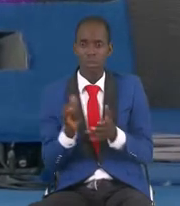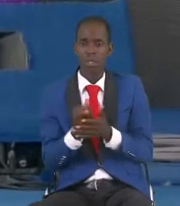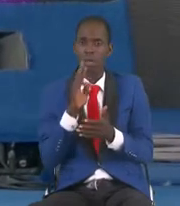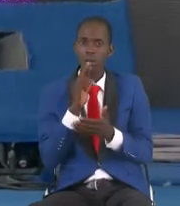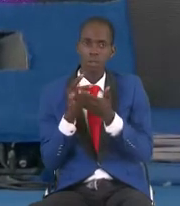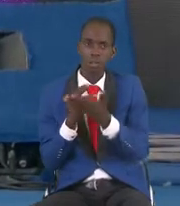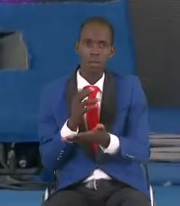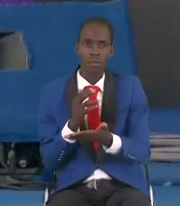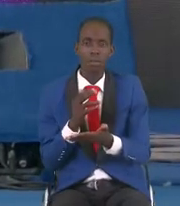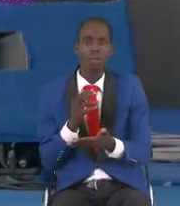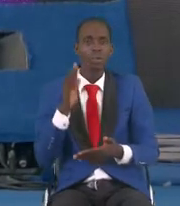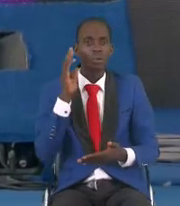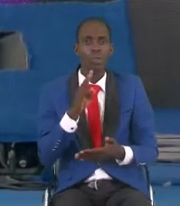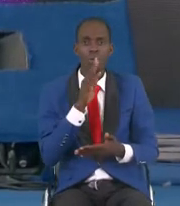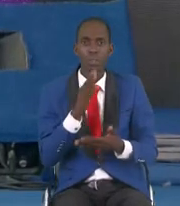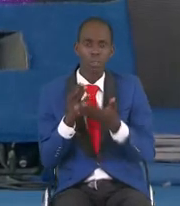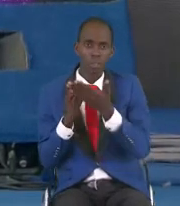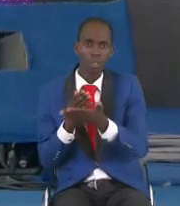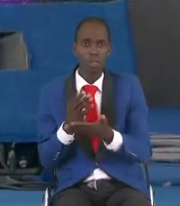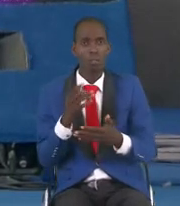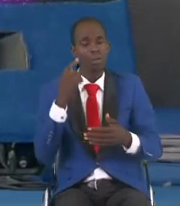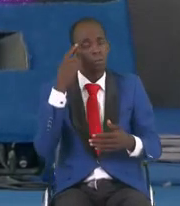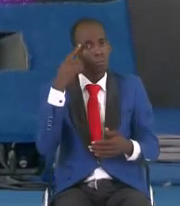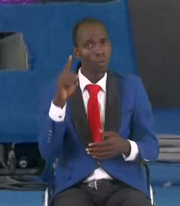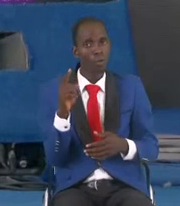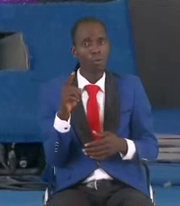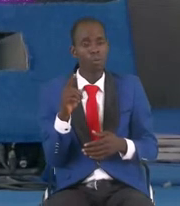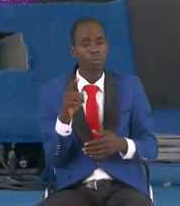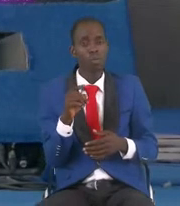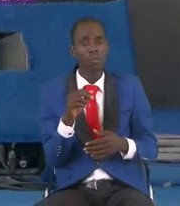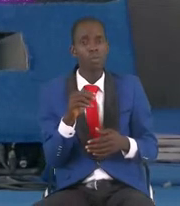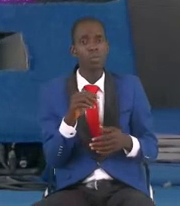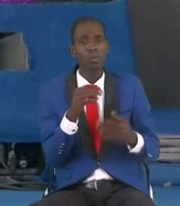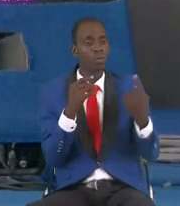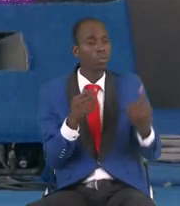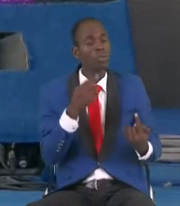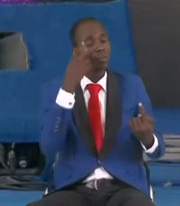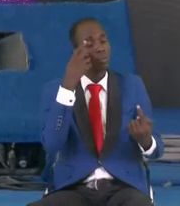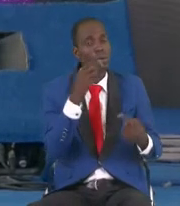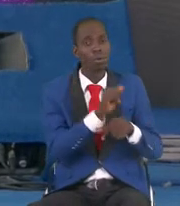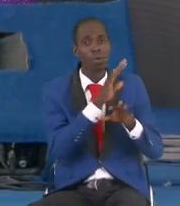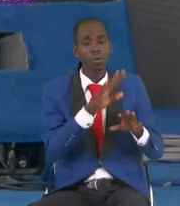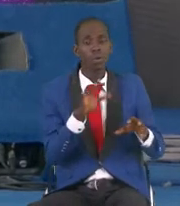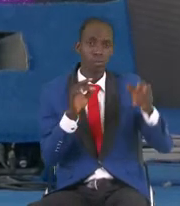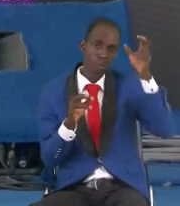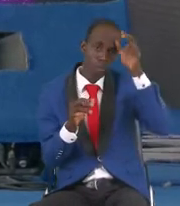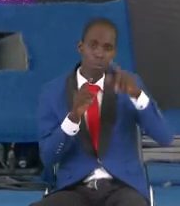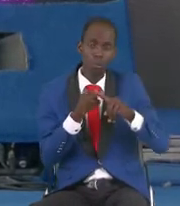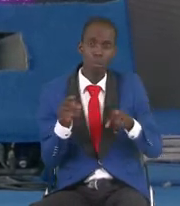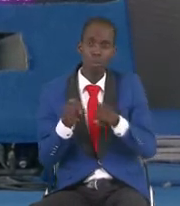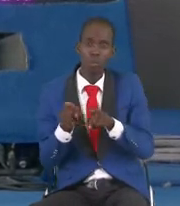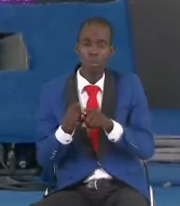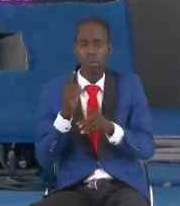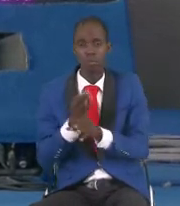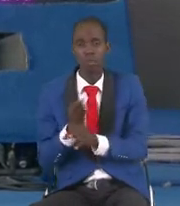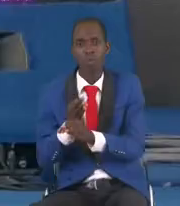only available for messengers of, you know, who do evil, they're available for the people that are doing good.